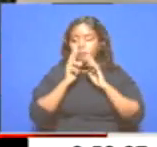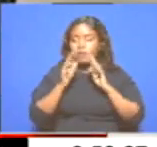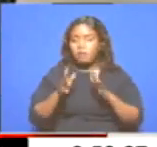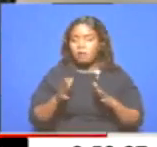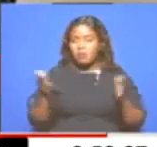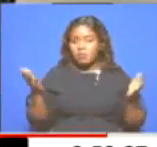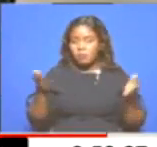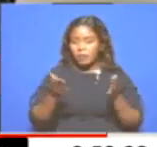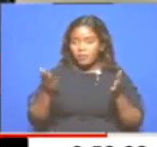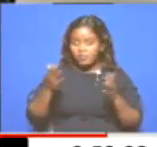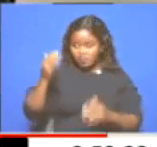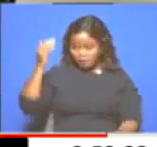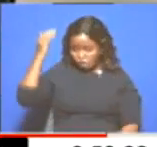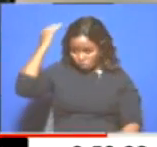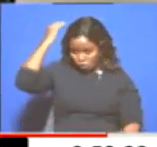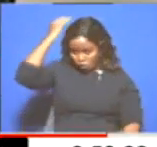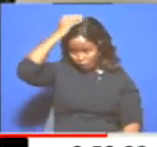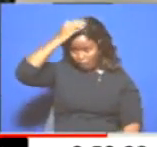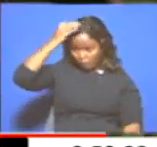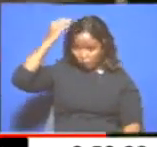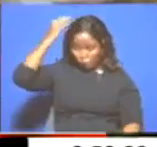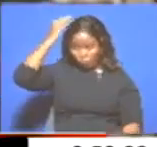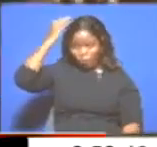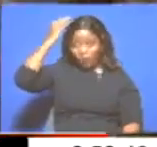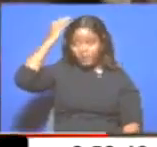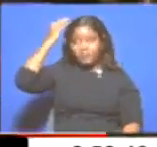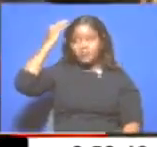Dubai in the United Arab Emirates.